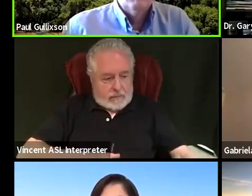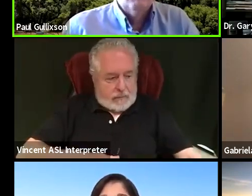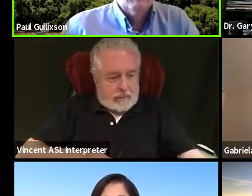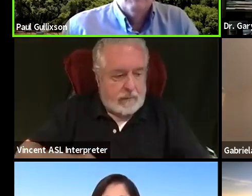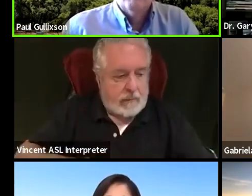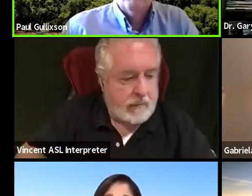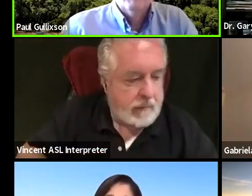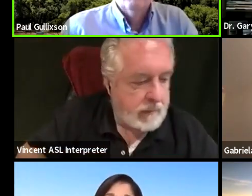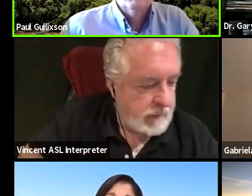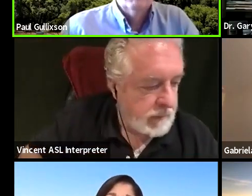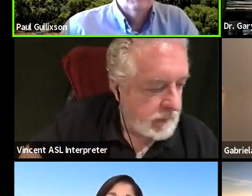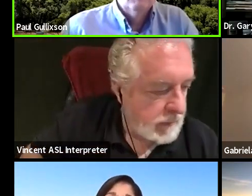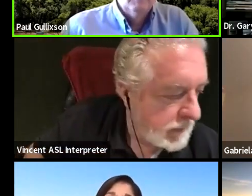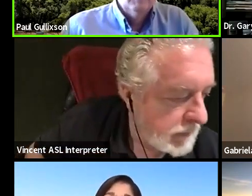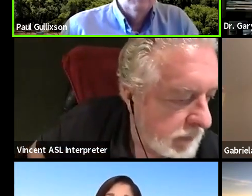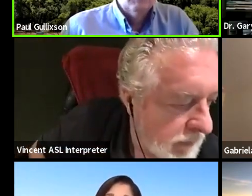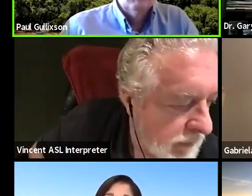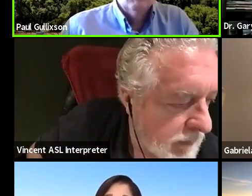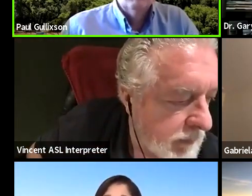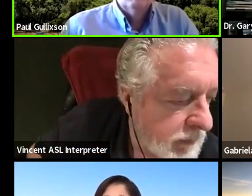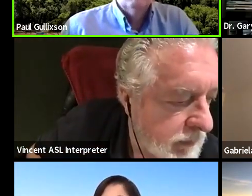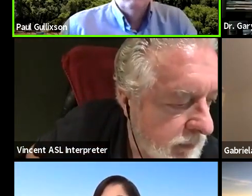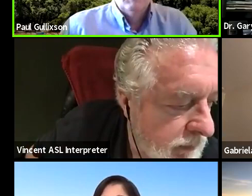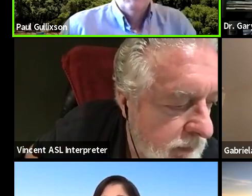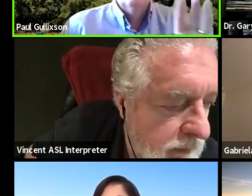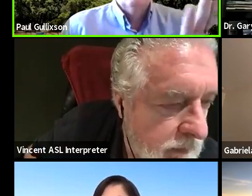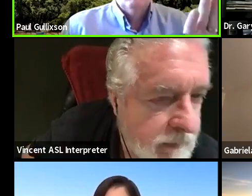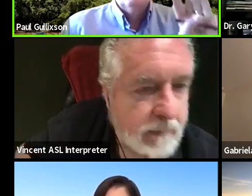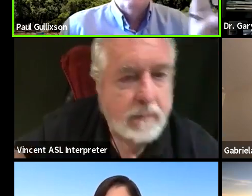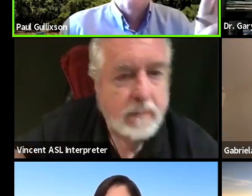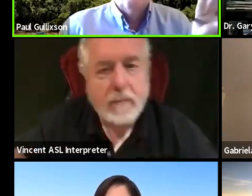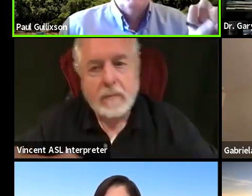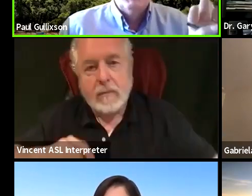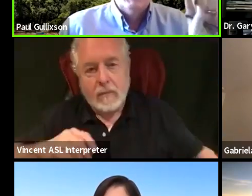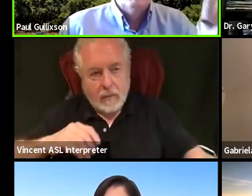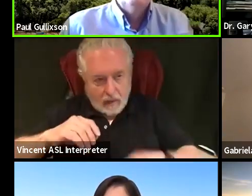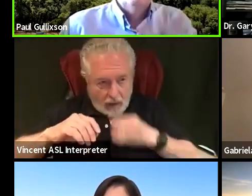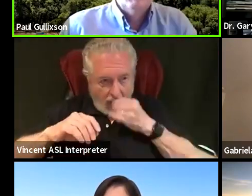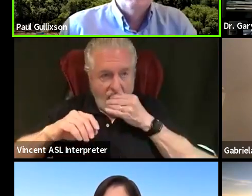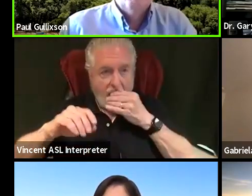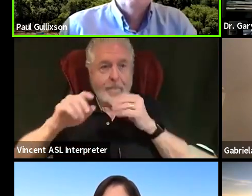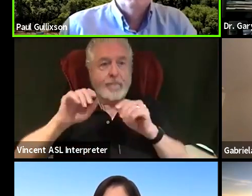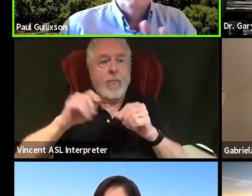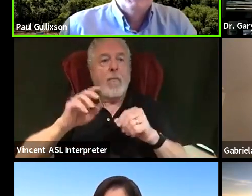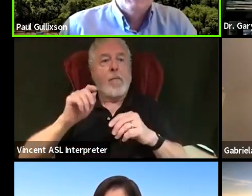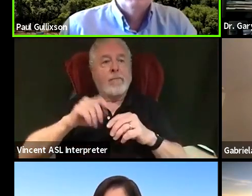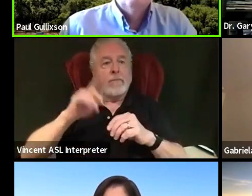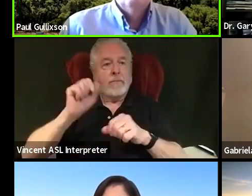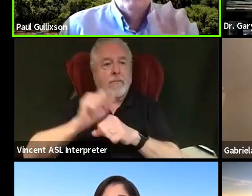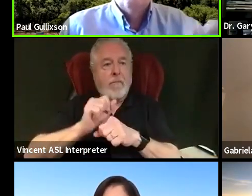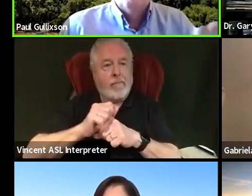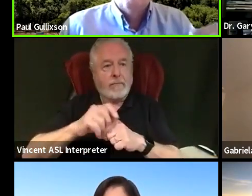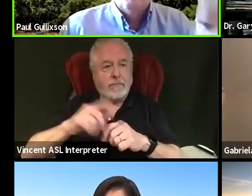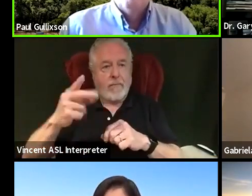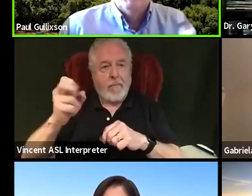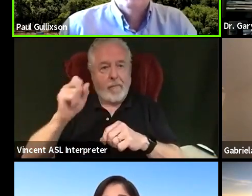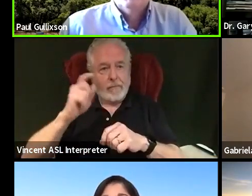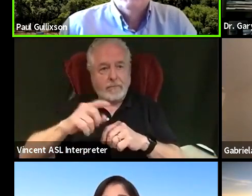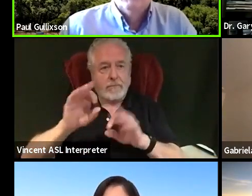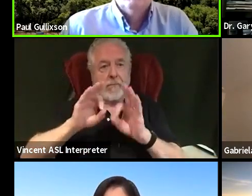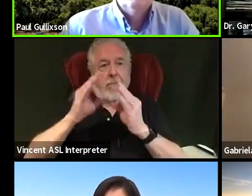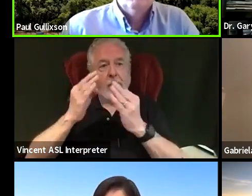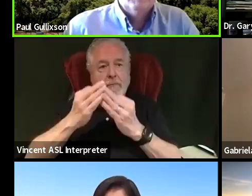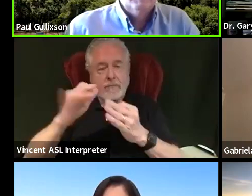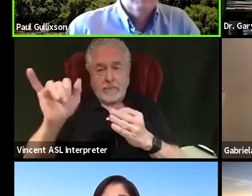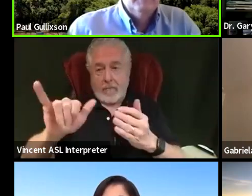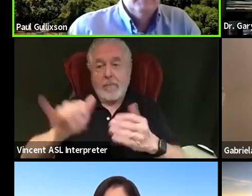come. Thank you for clarifying. That was these clinics that are for teens and at high schools, they're for their families